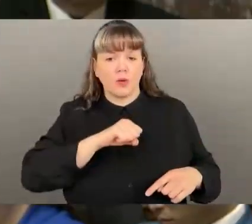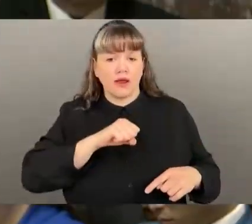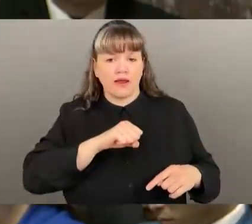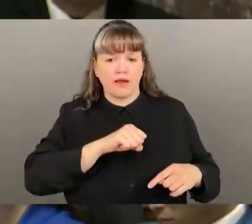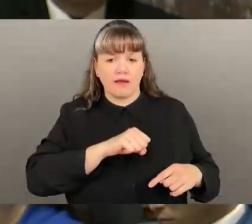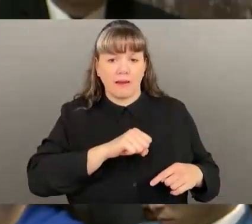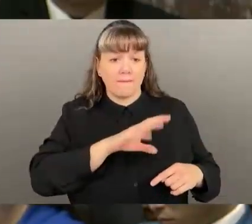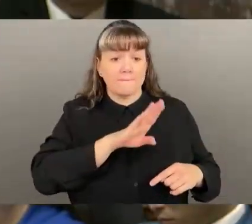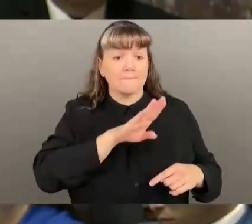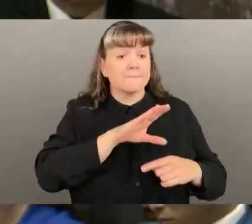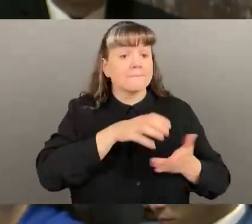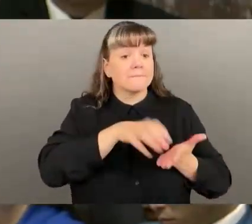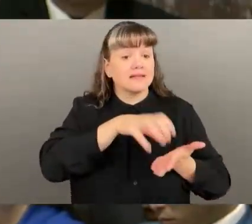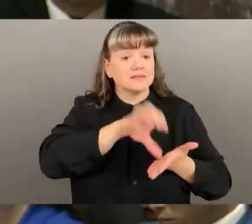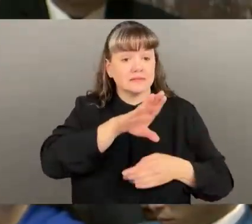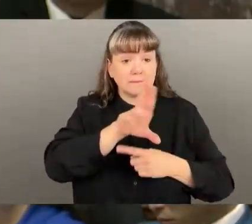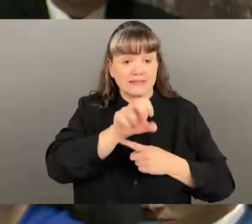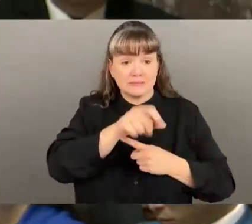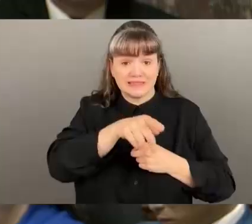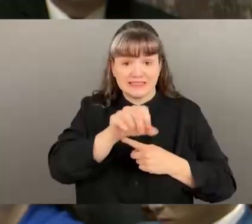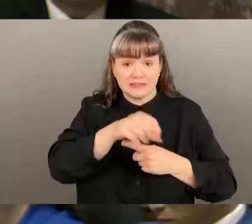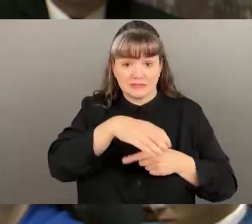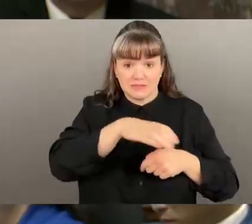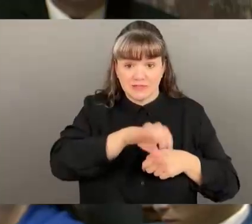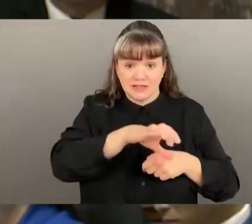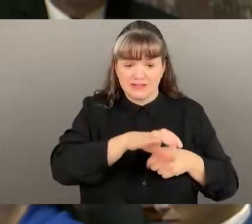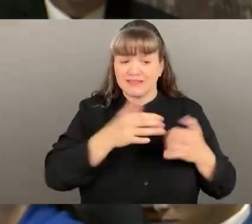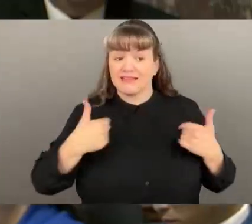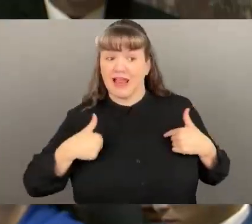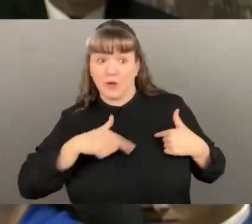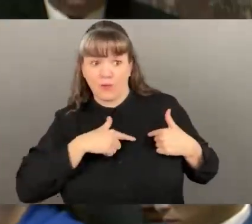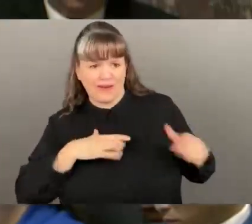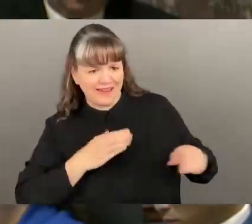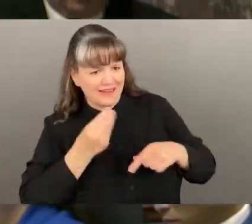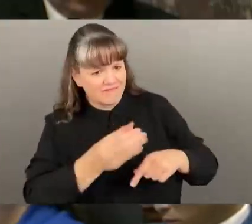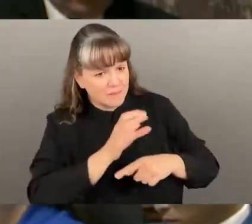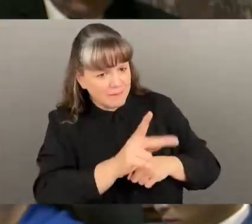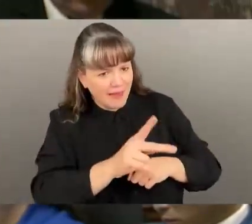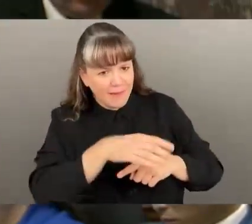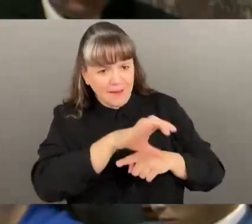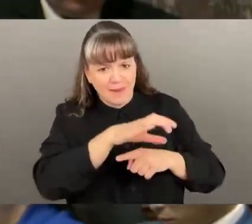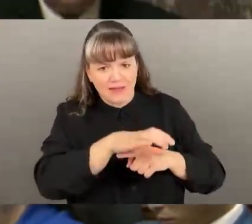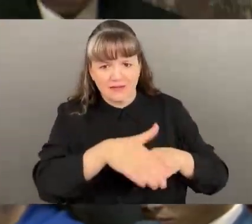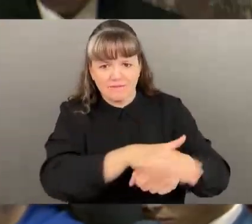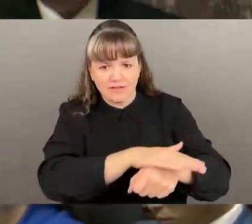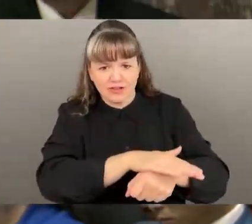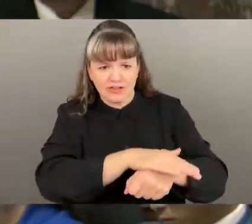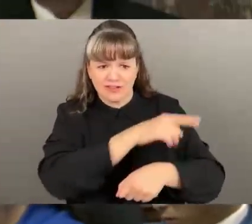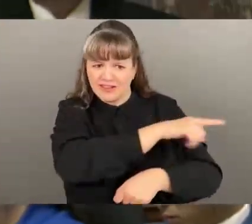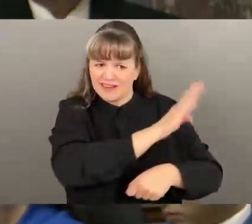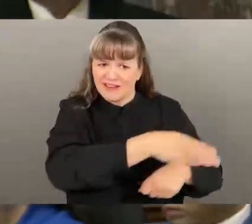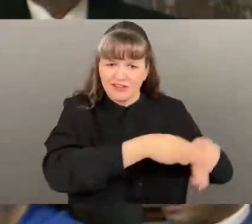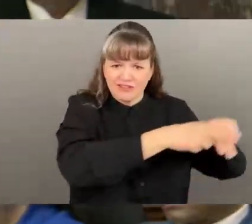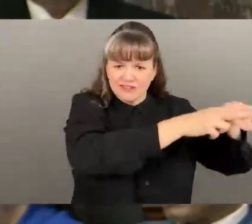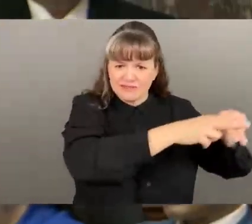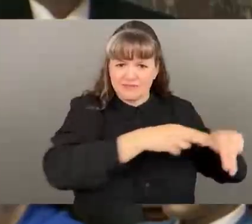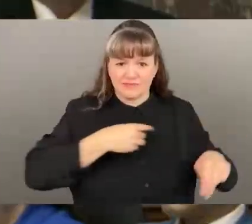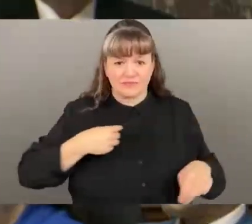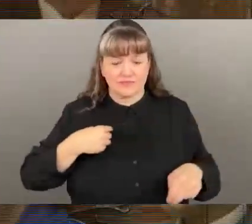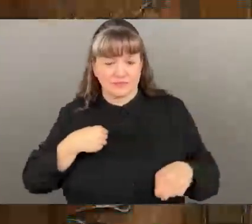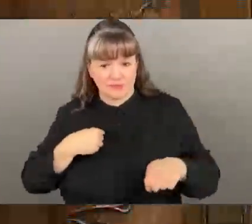We doubled it and increased it again. I'll hold our record up against theirs for vulnerable people any day.